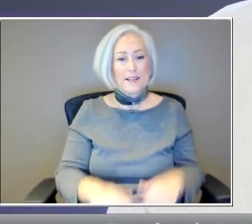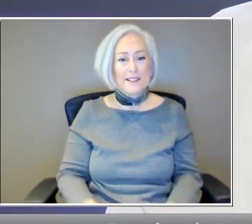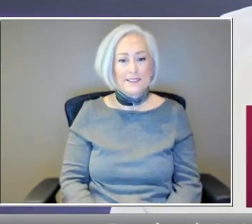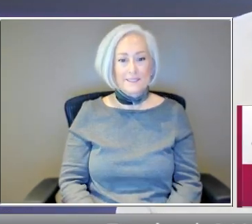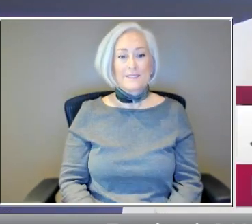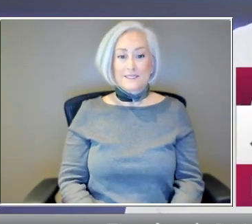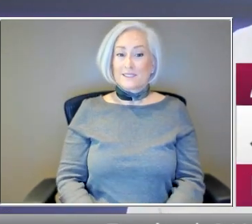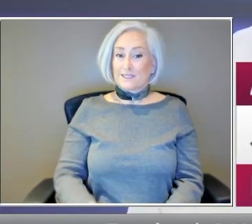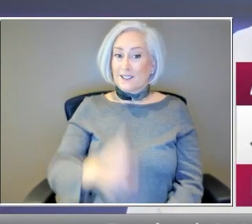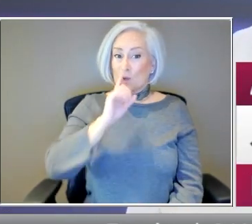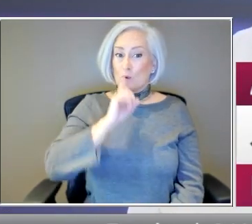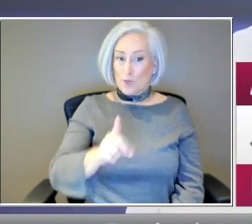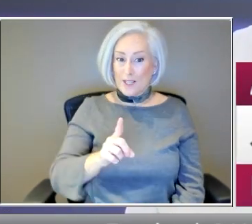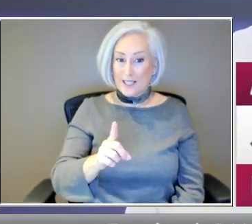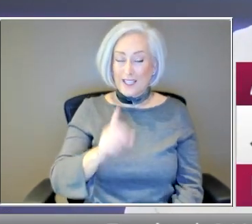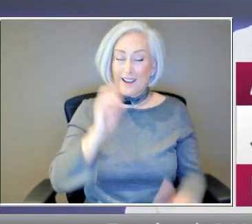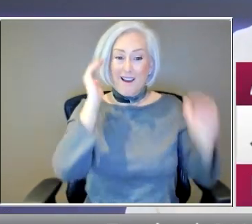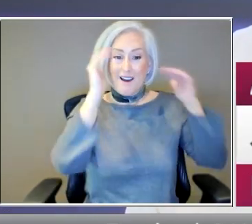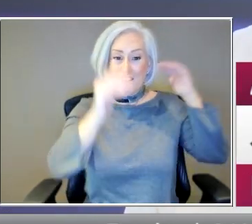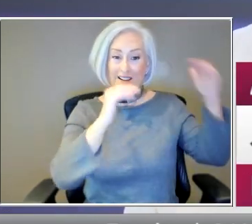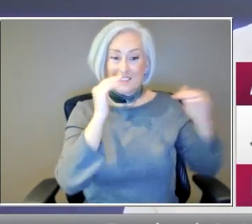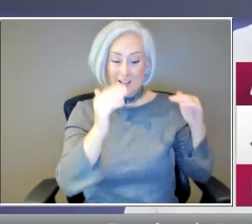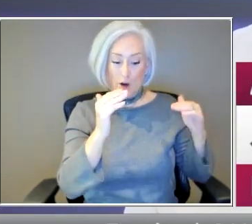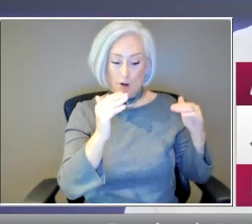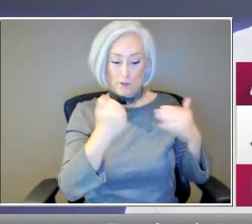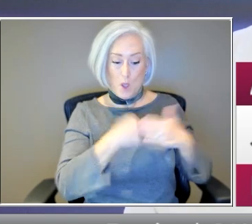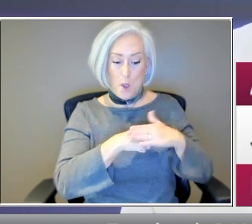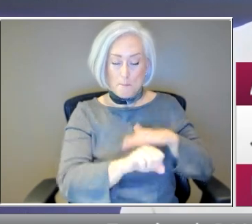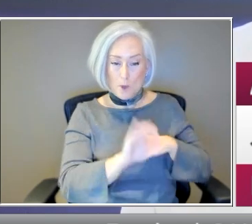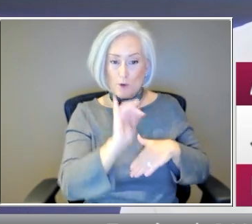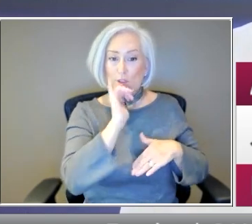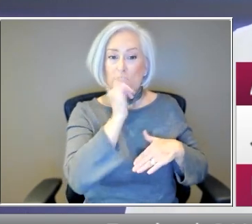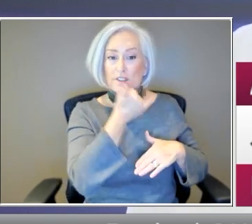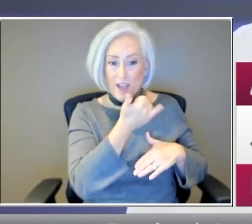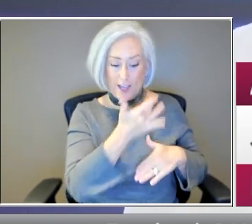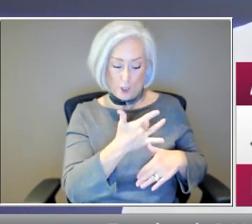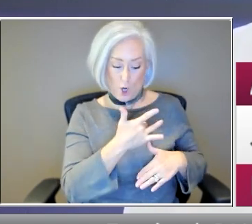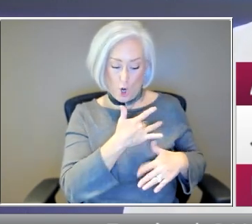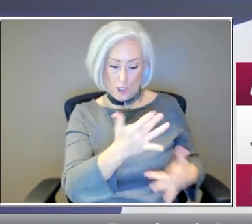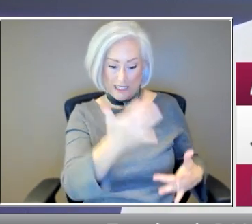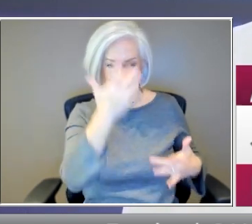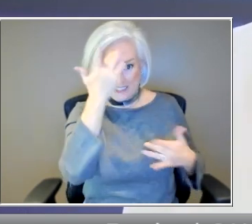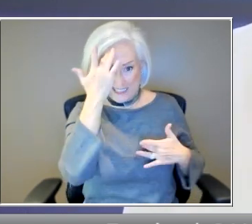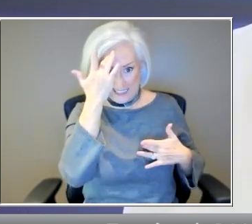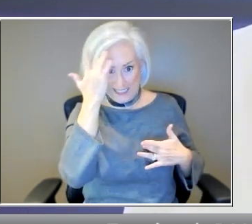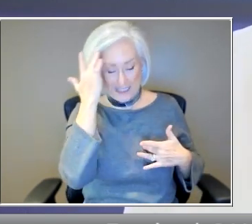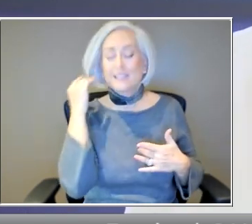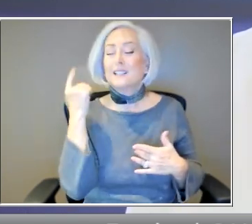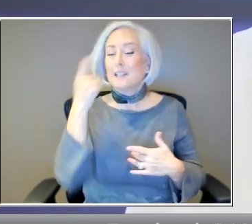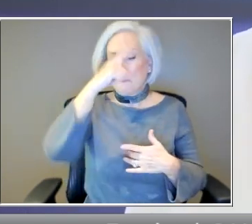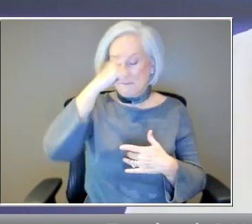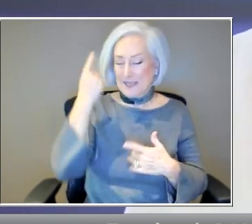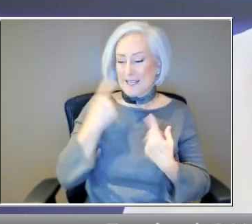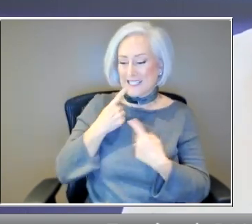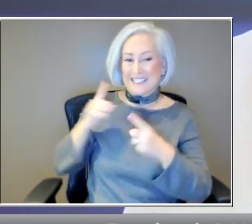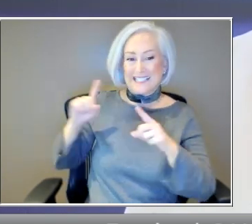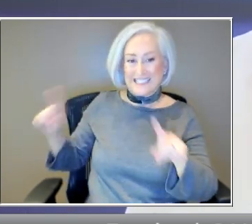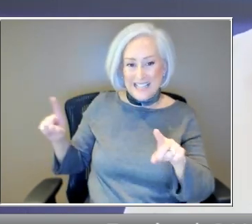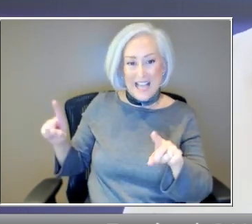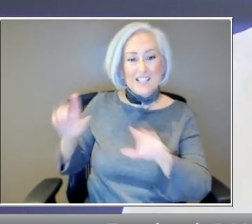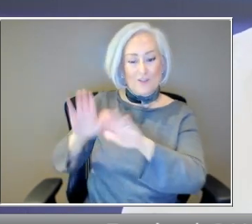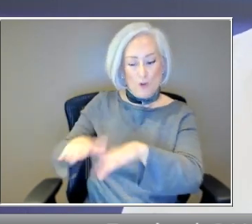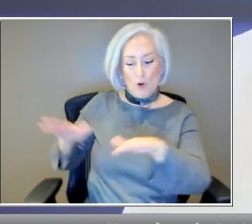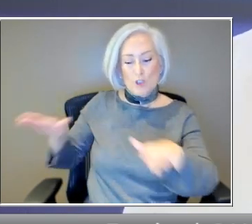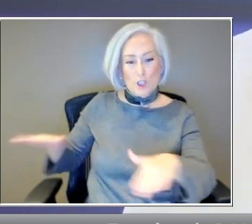adult congenital heart disease is a testament to the success of pediatric cardiologists and pediatric cardiac surgeons. If you go